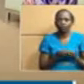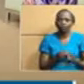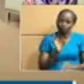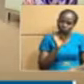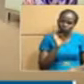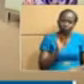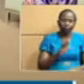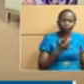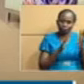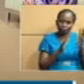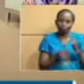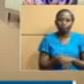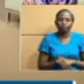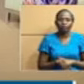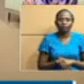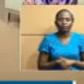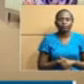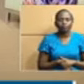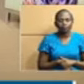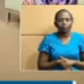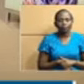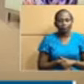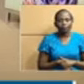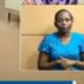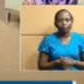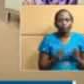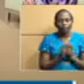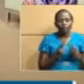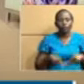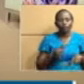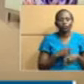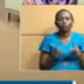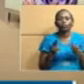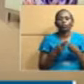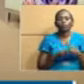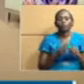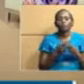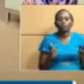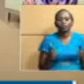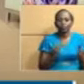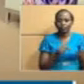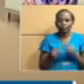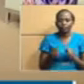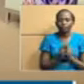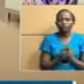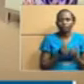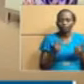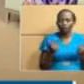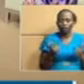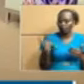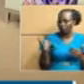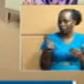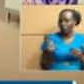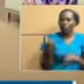also, he's also been watching the first session, so he's been with us from the beginning and talking about a discussion between him and his dad a few days ago about